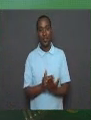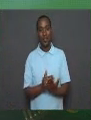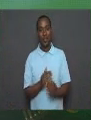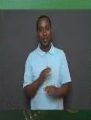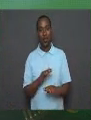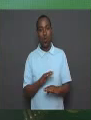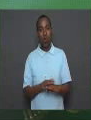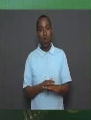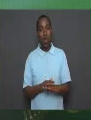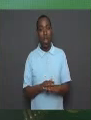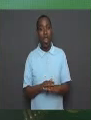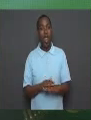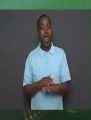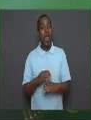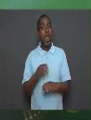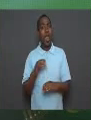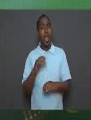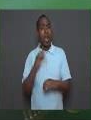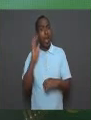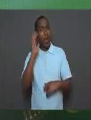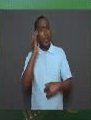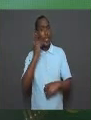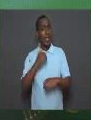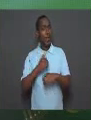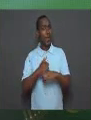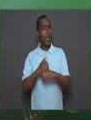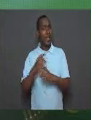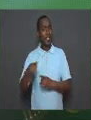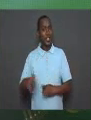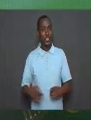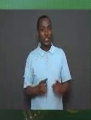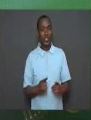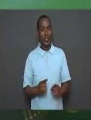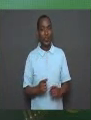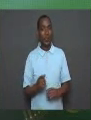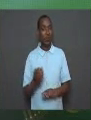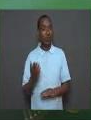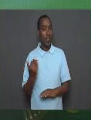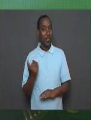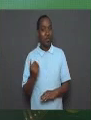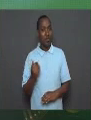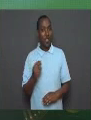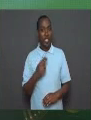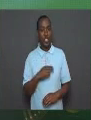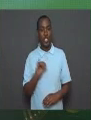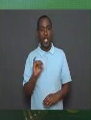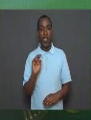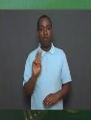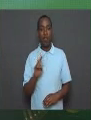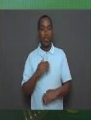the lymphatic system and the effect of HIV on the immune system.